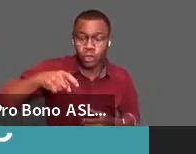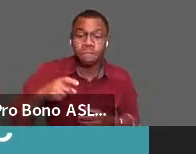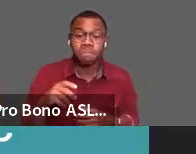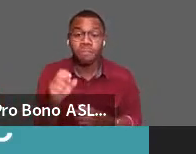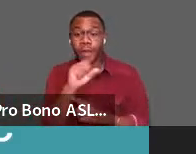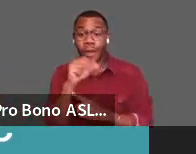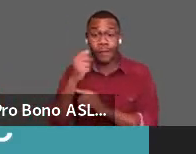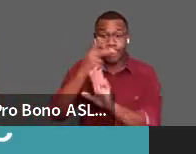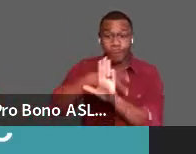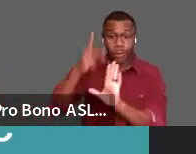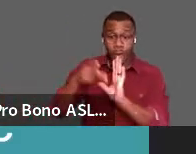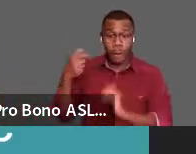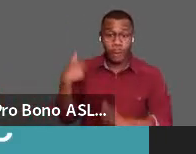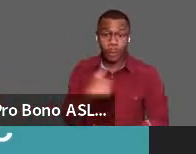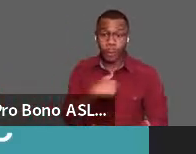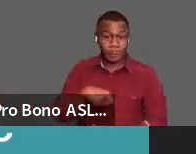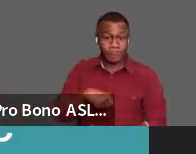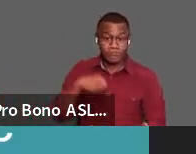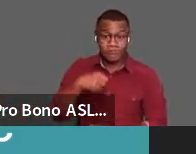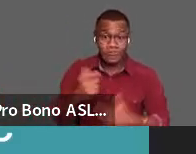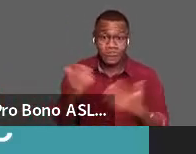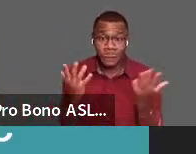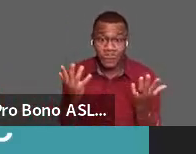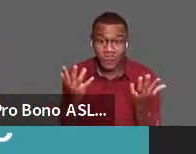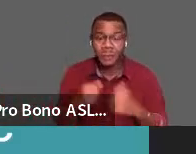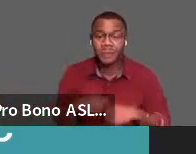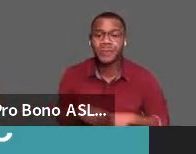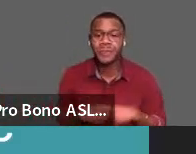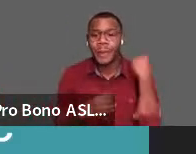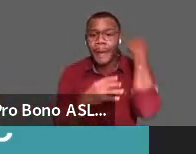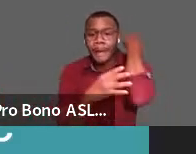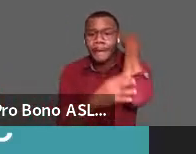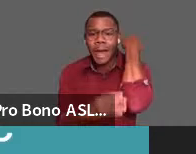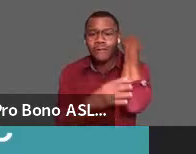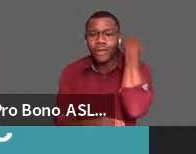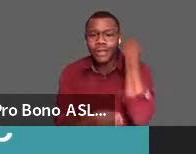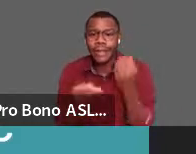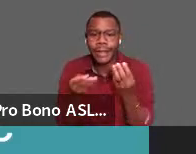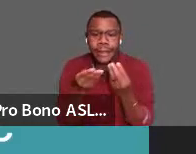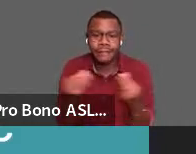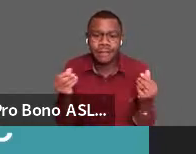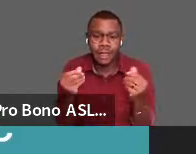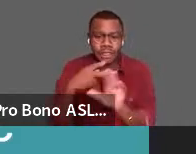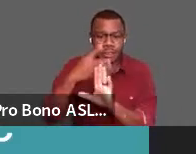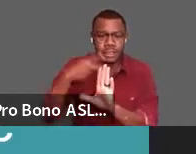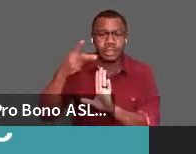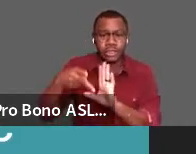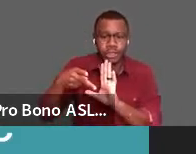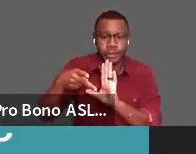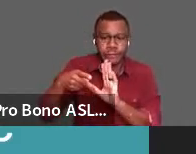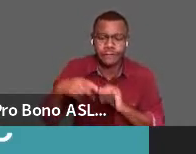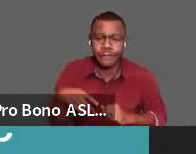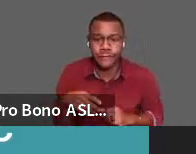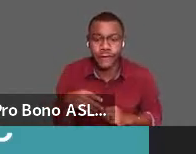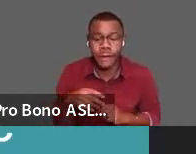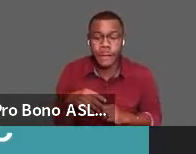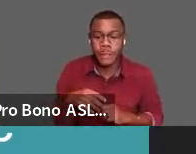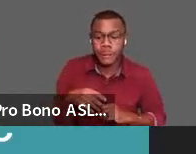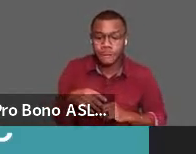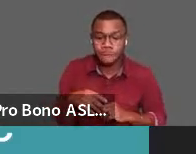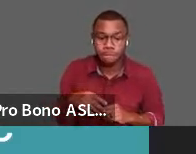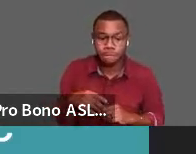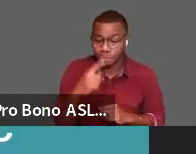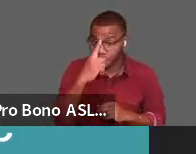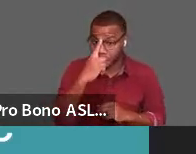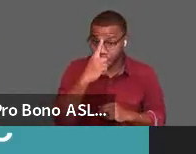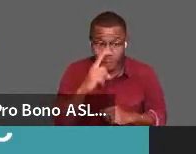year that we've gotten fully funded is our poverty alleviation initiative. We are currently in the midst of executing BREATHE, which